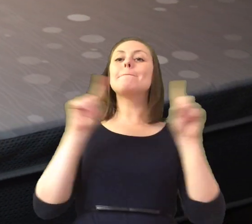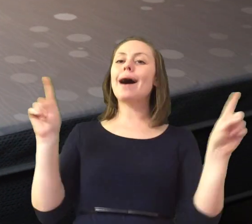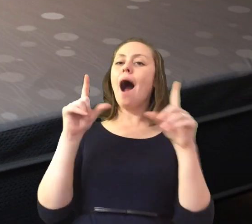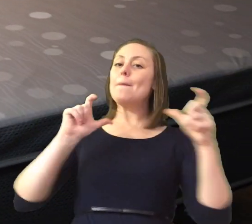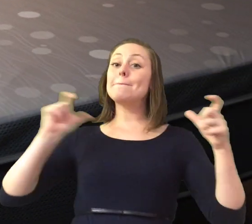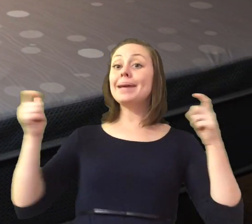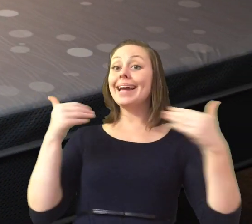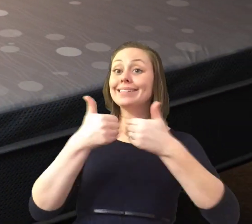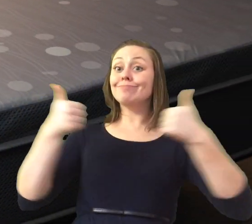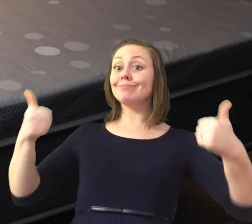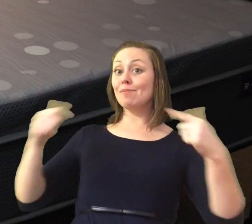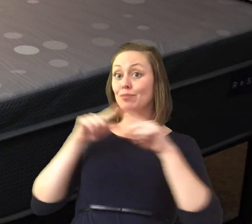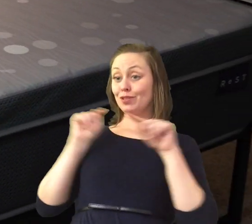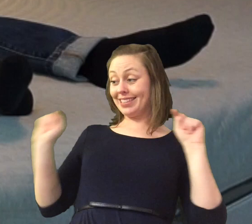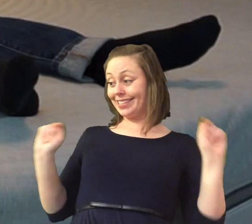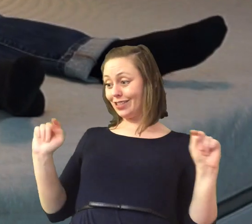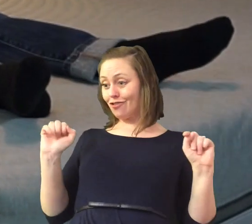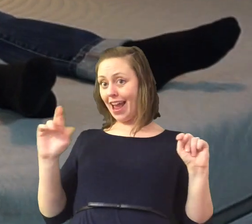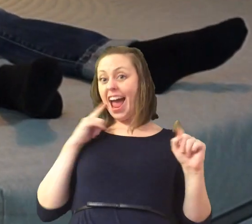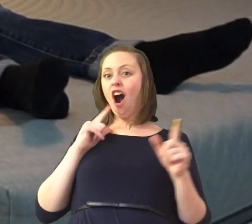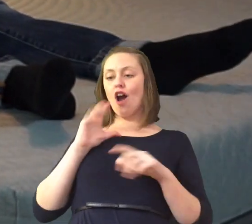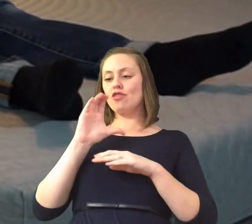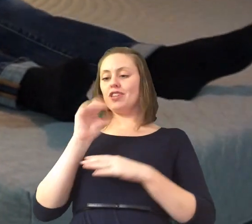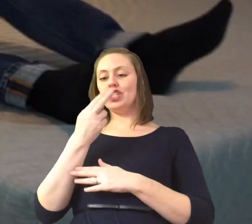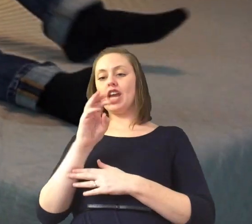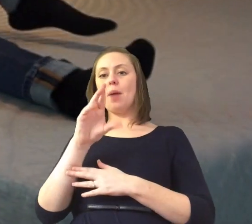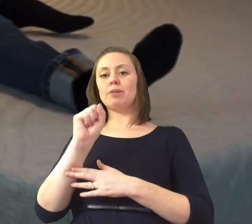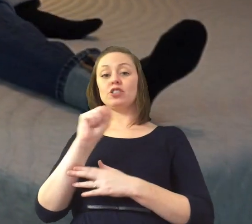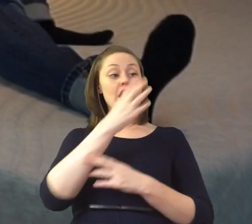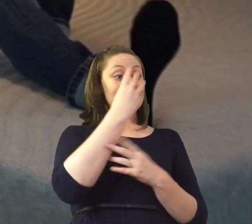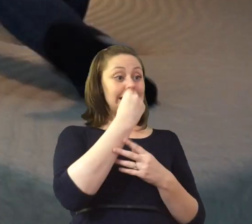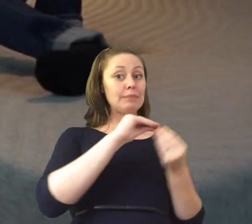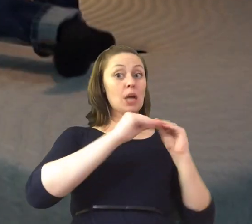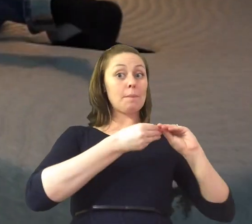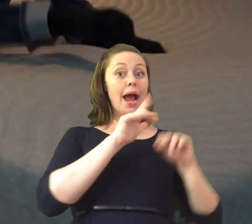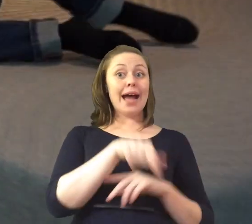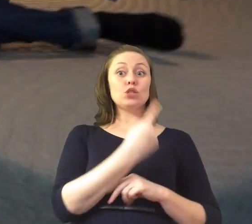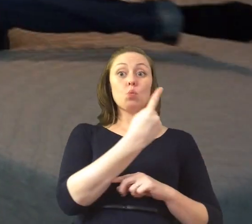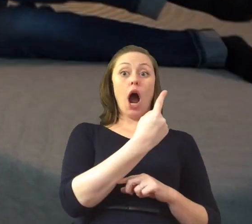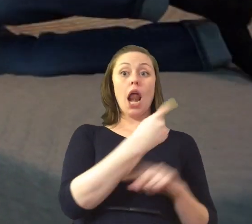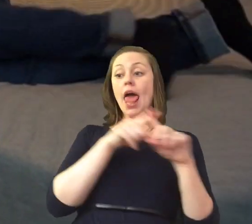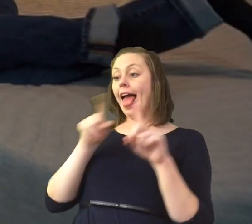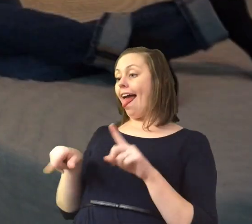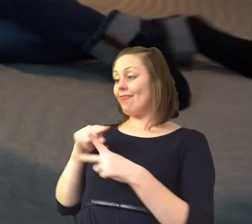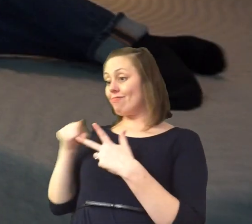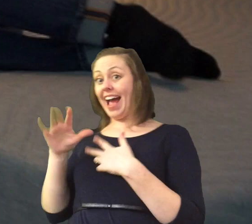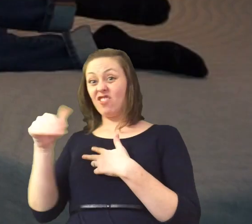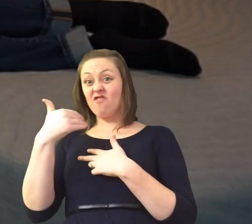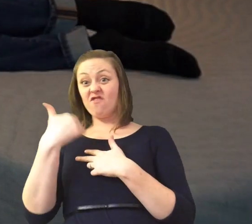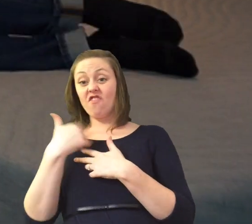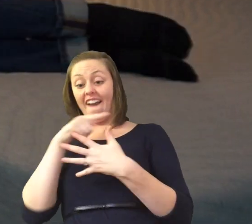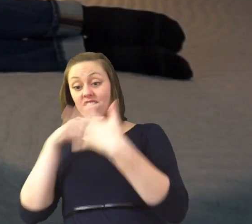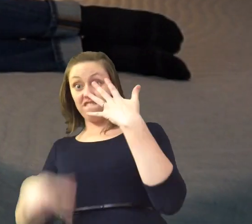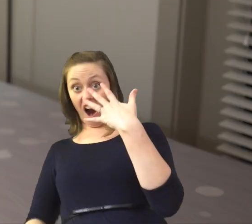distinctions between these 2 air mattresses are the air chambers. Sleep Number has 1, while ReST has a